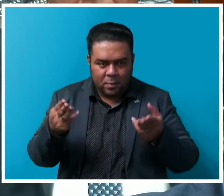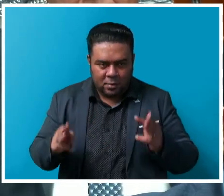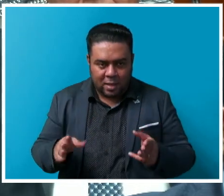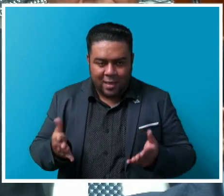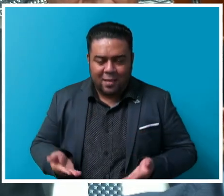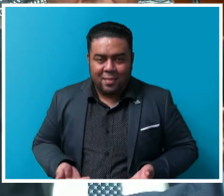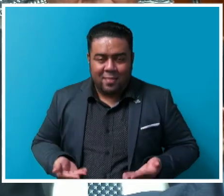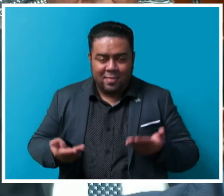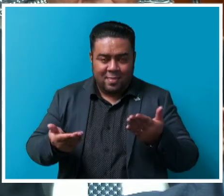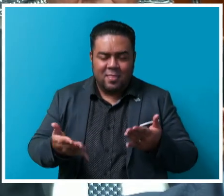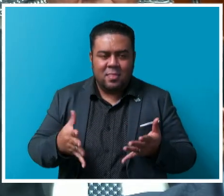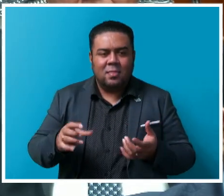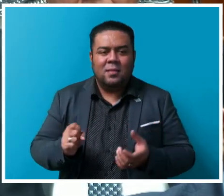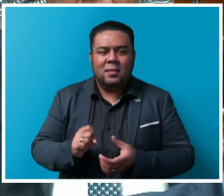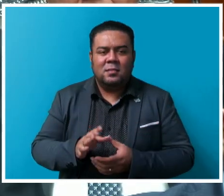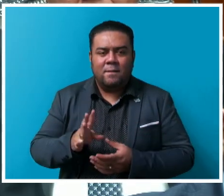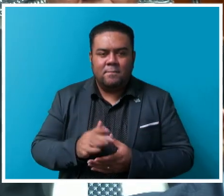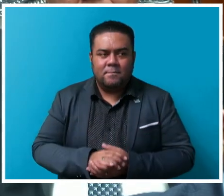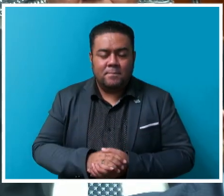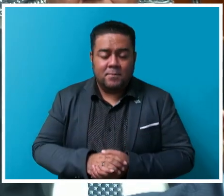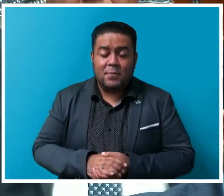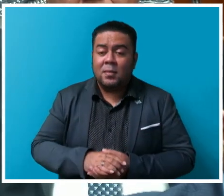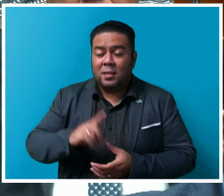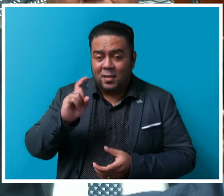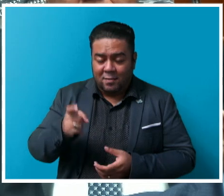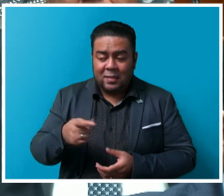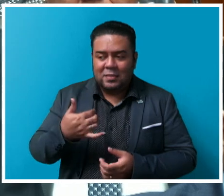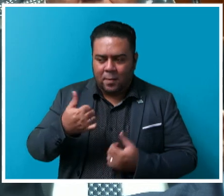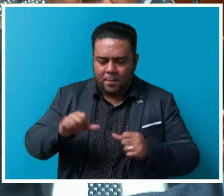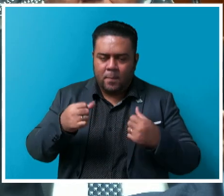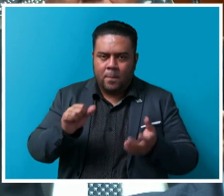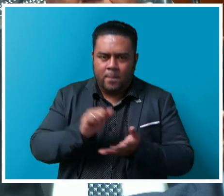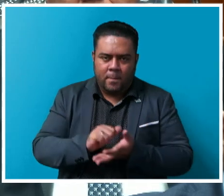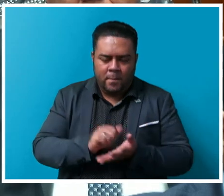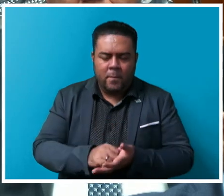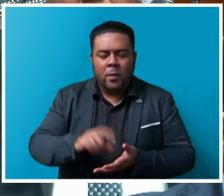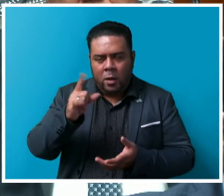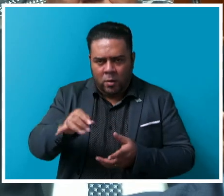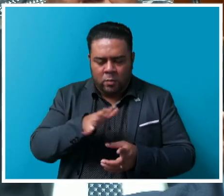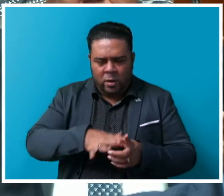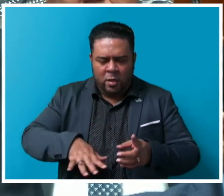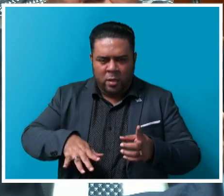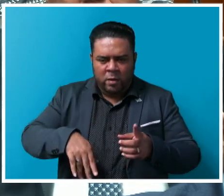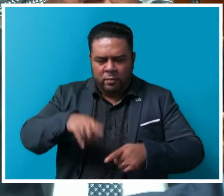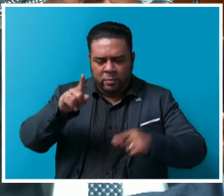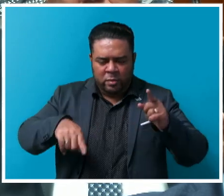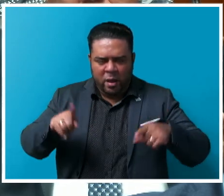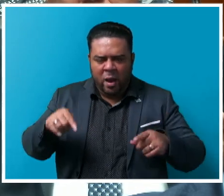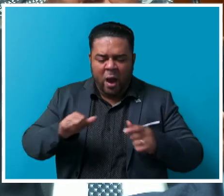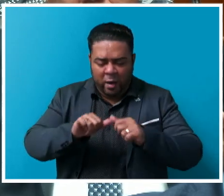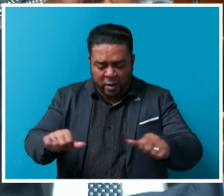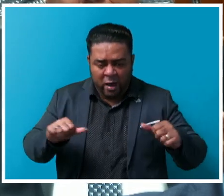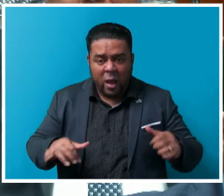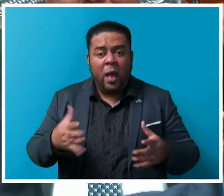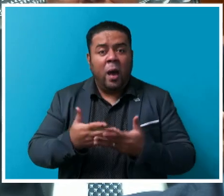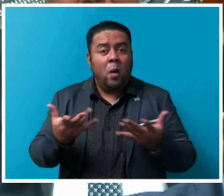supplying into these commercial ventures. If this is done successfully, it will revolutionize agriculture and how